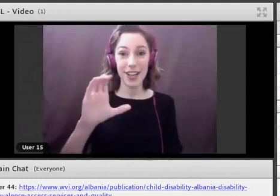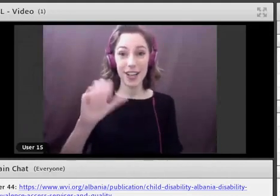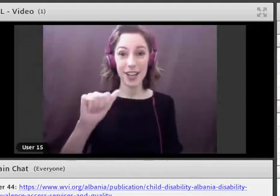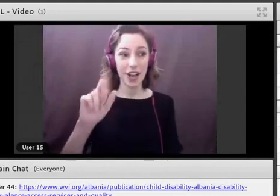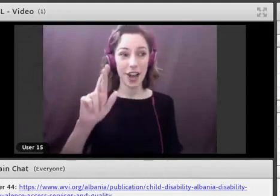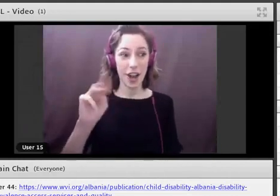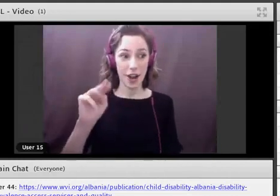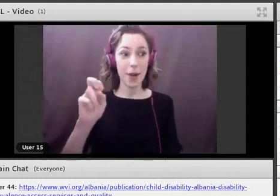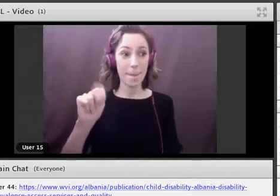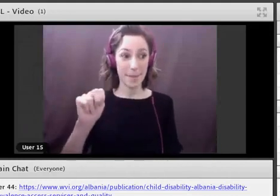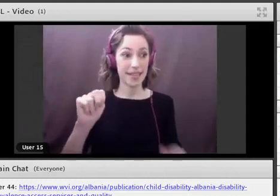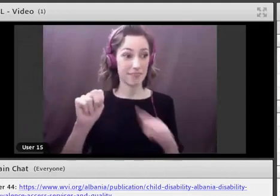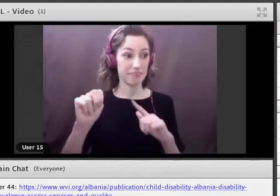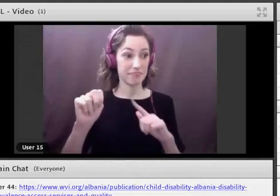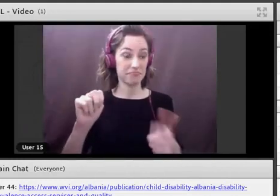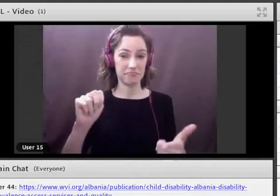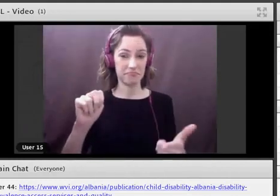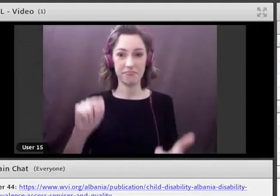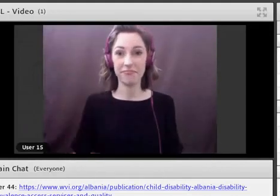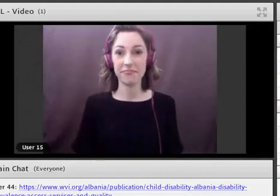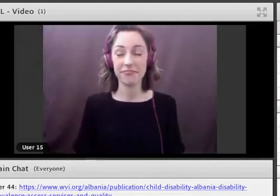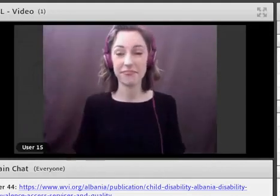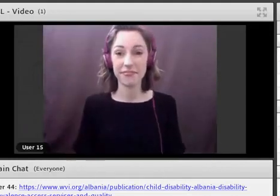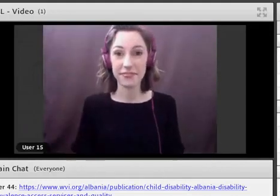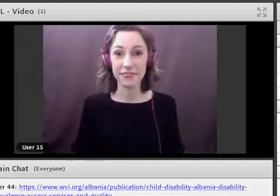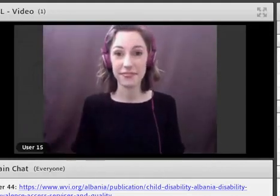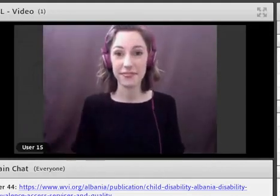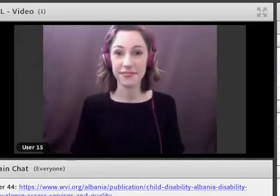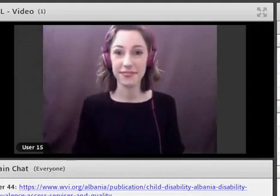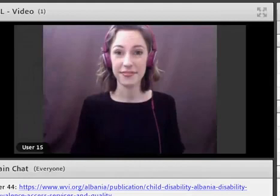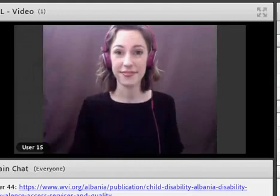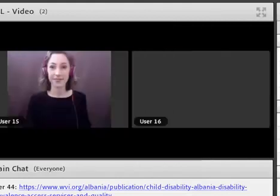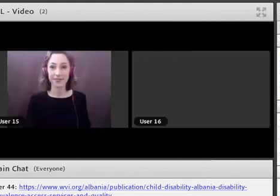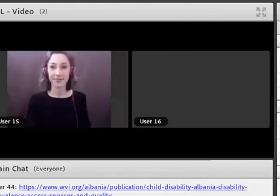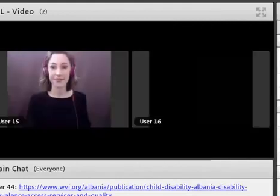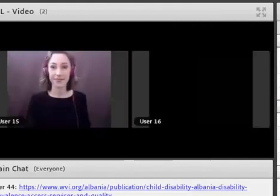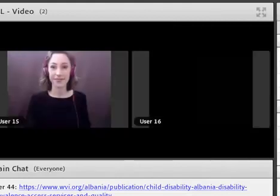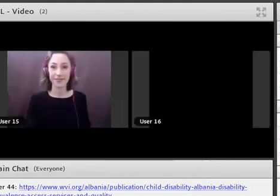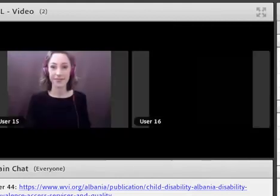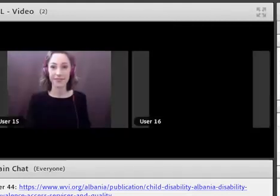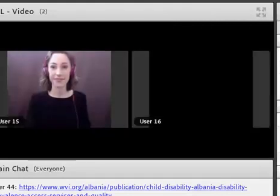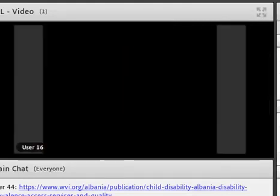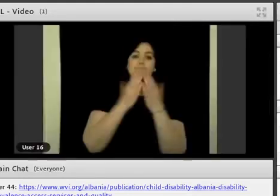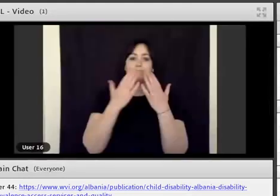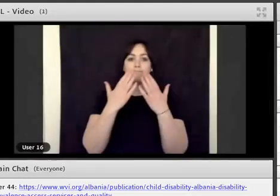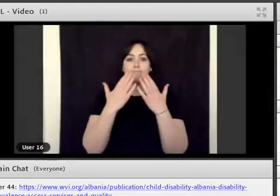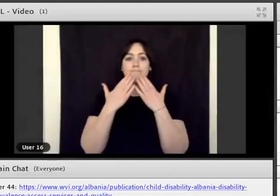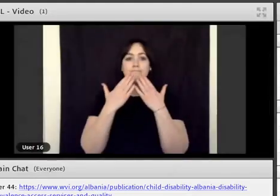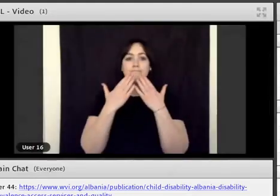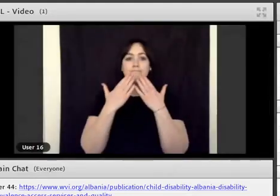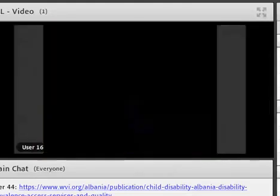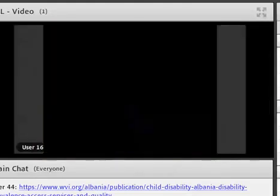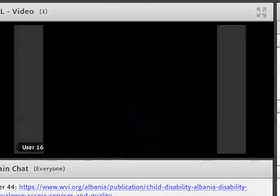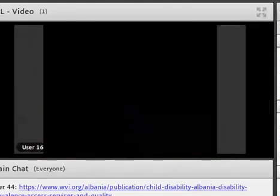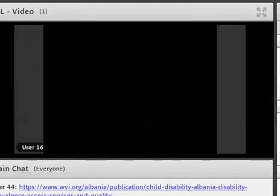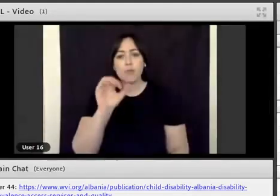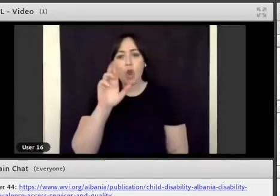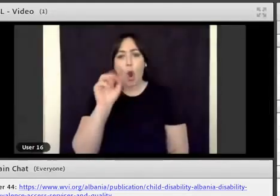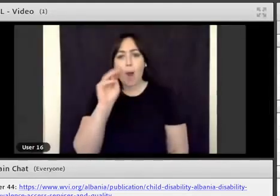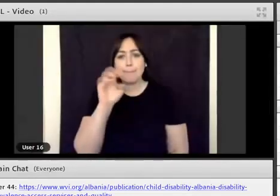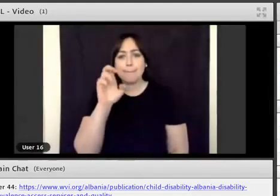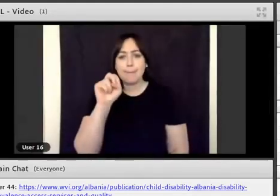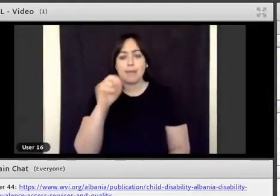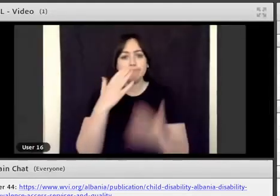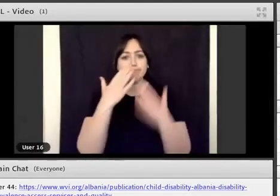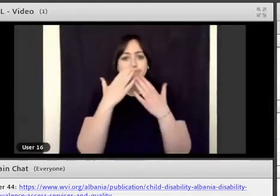room 1, I think, had a super constructive conversation about some of the decision factors that are not captured and several that are really cool